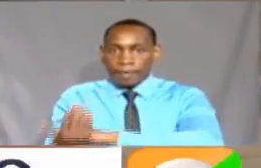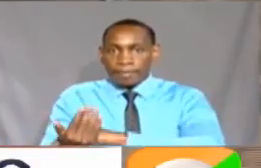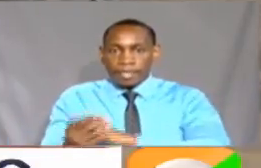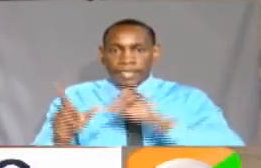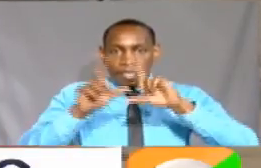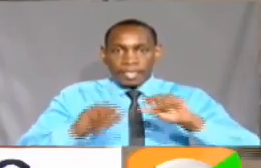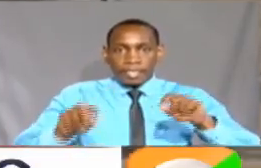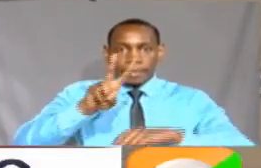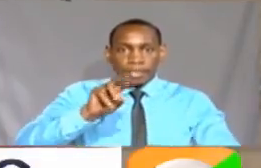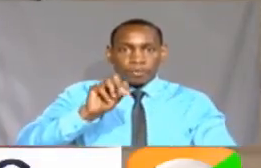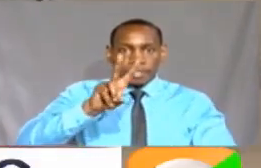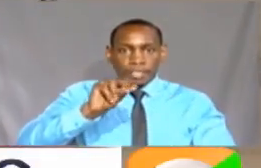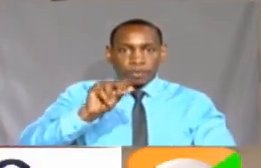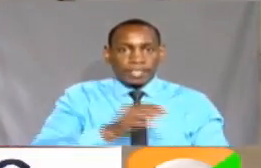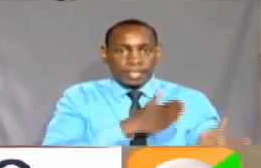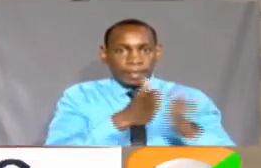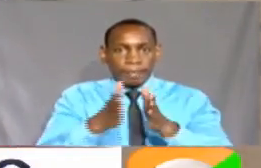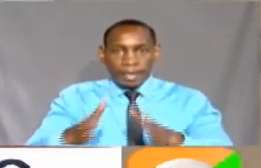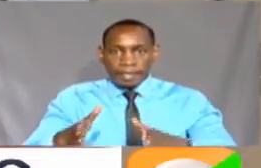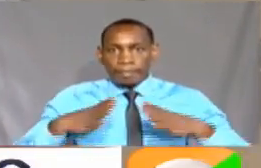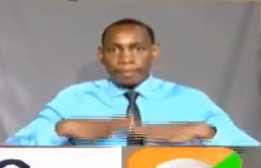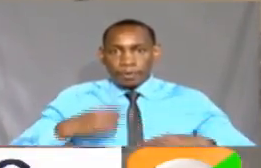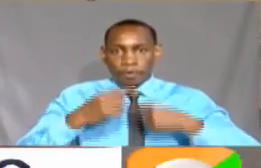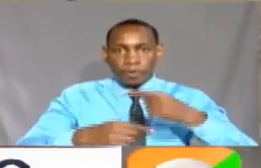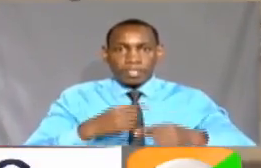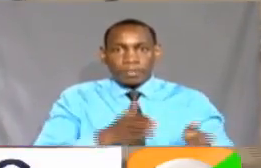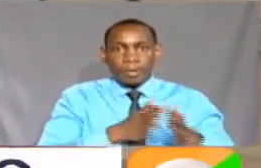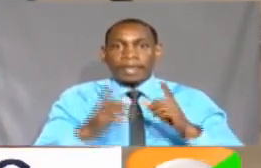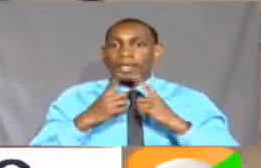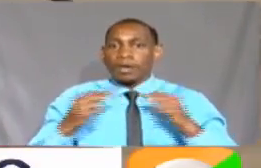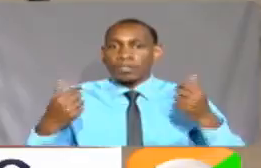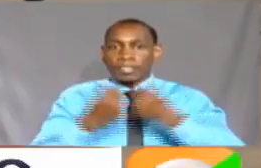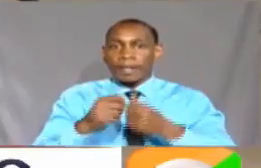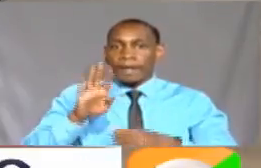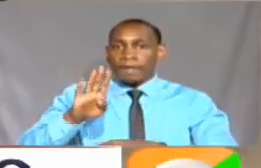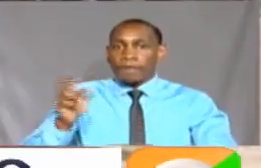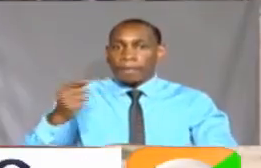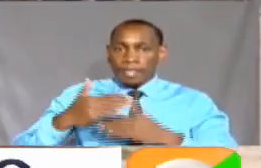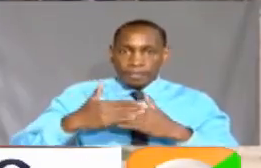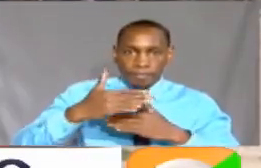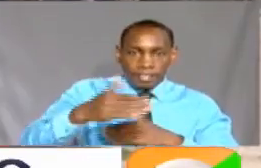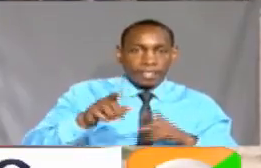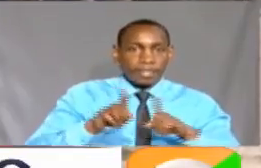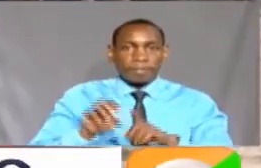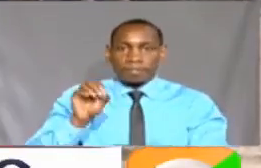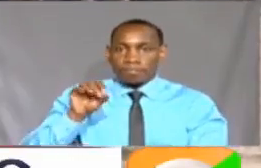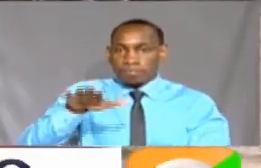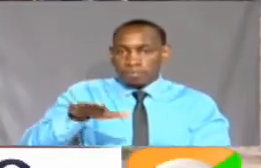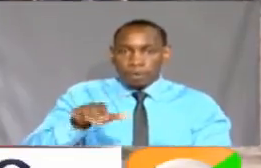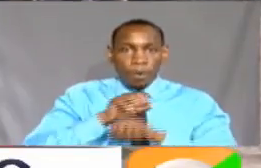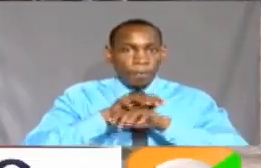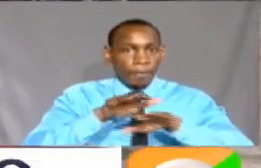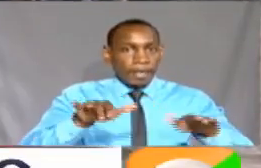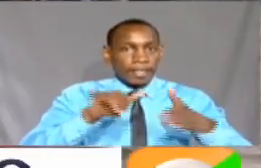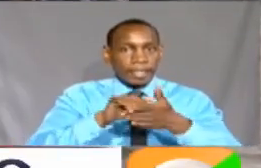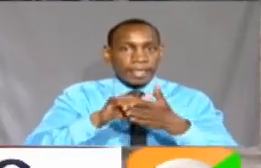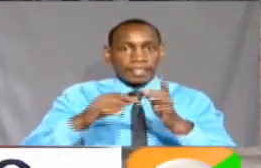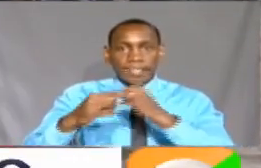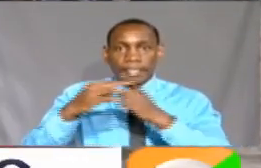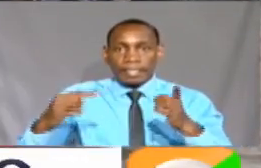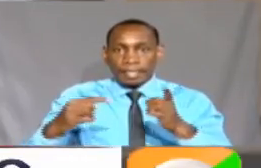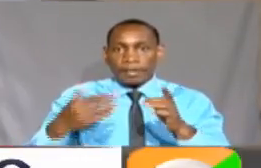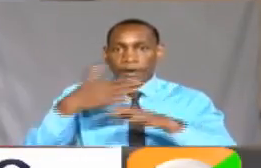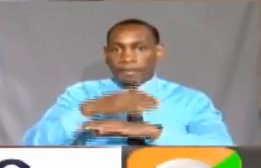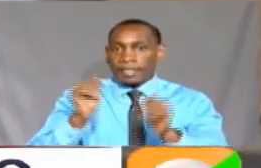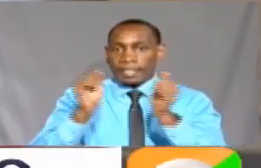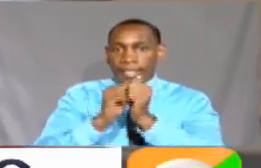Tokyo 2020 organizers continue to prepare to host the games in 4 months' time, despite the coronavirus outbreak that has killed